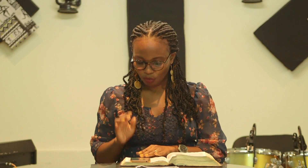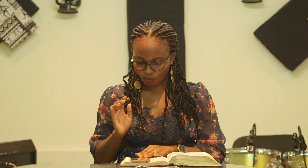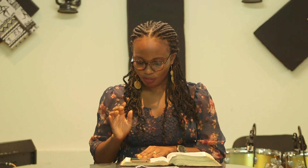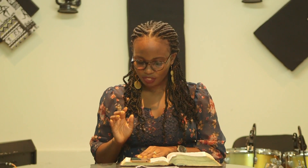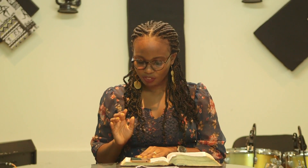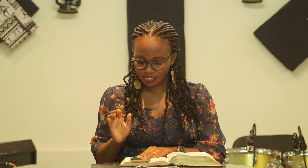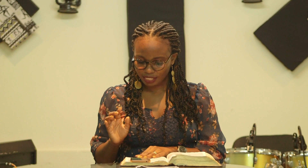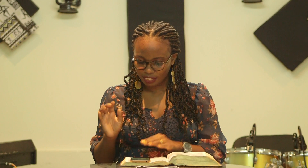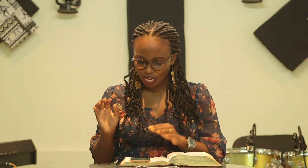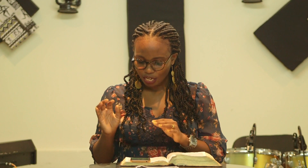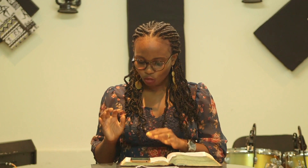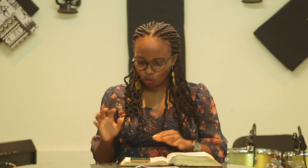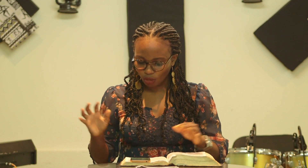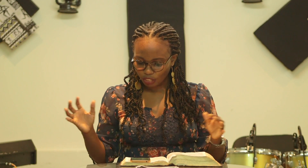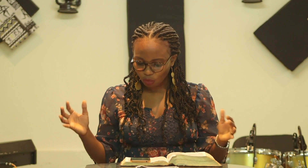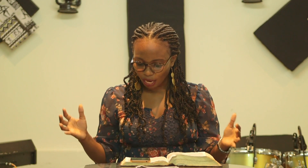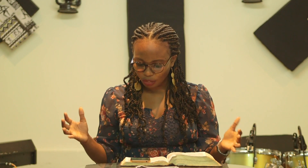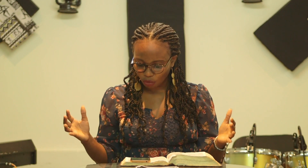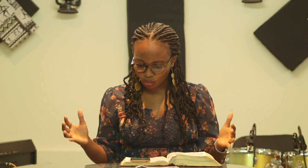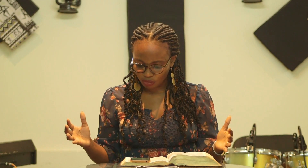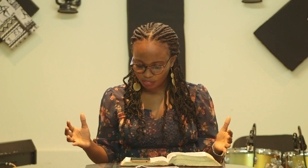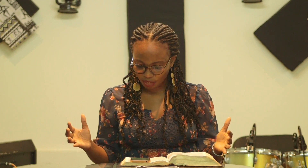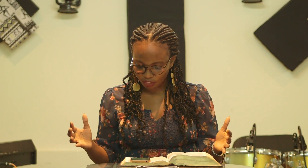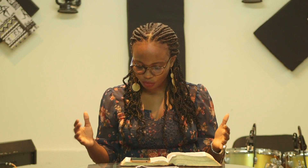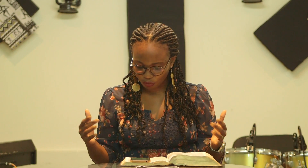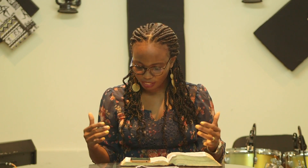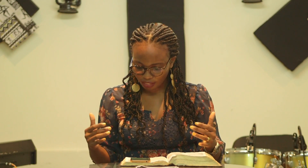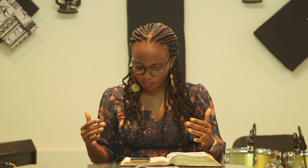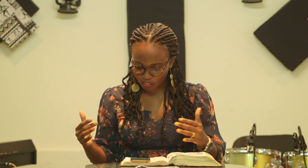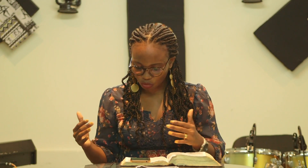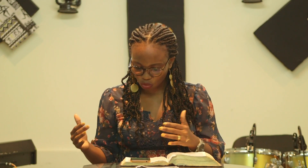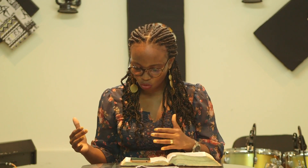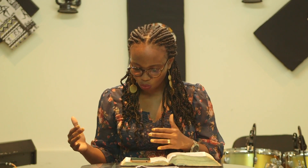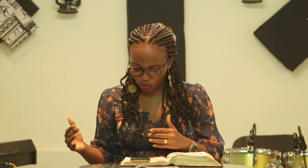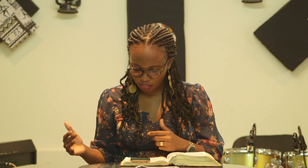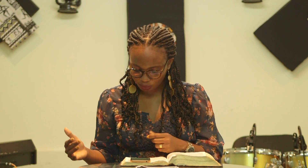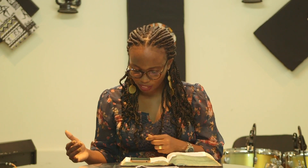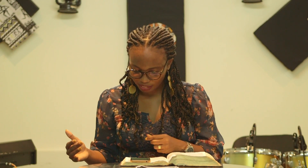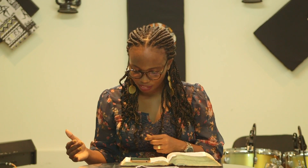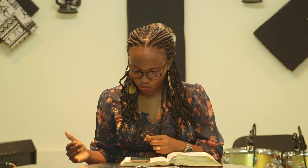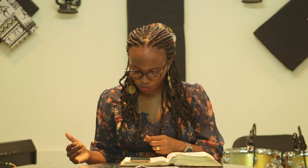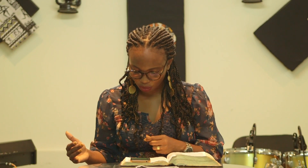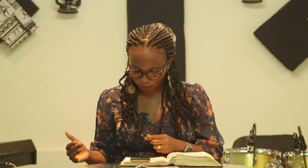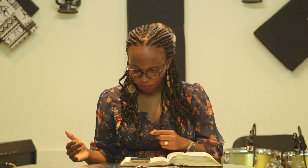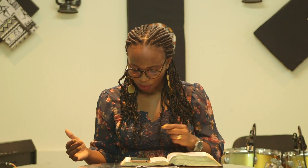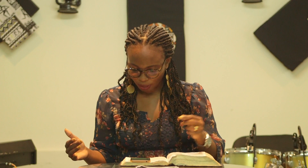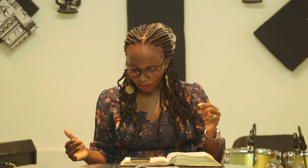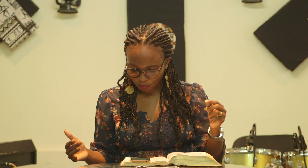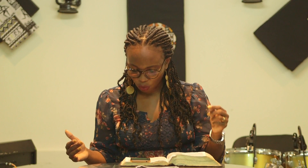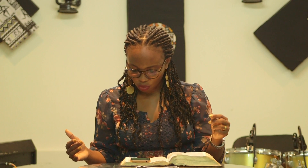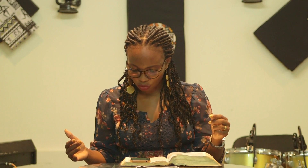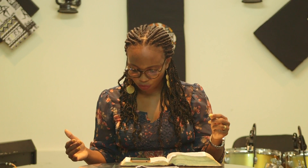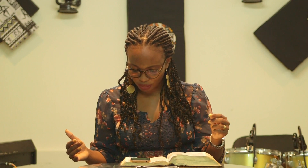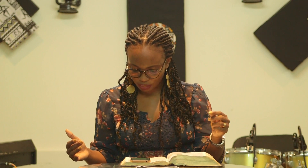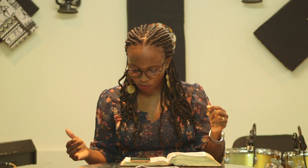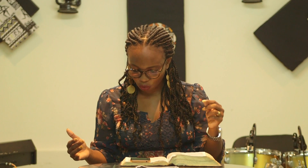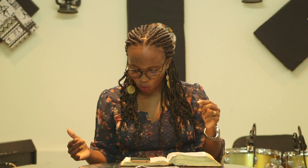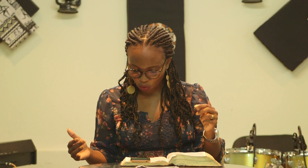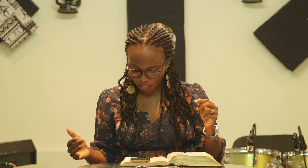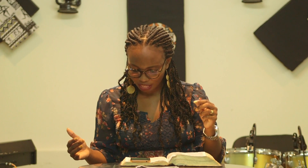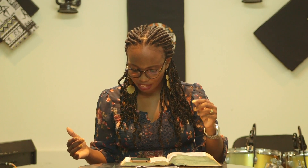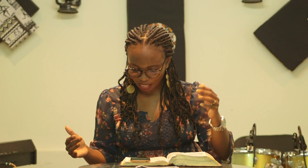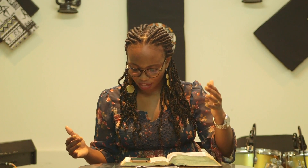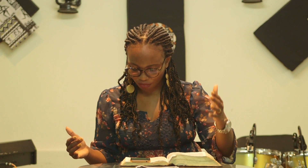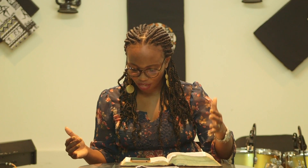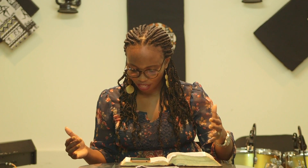15, from verse 15 says, "No longer do I call you servants, for a servant does not know what his master is doing. But I have called you friends, for